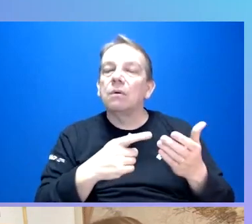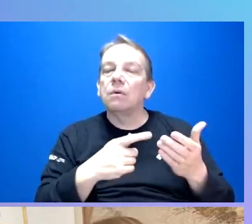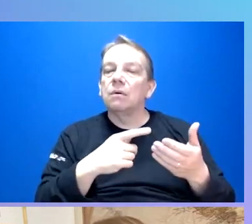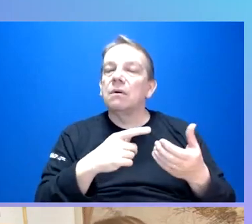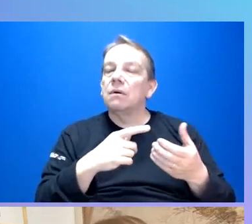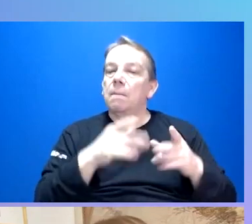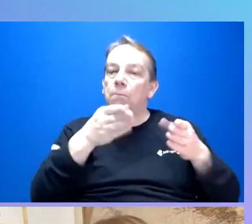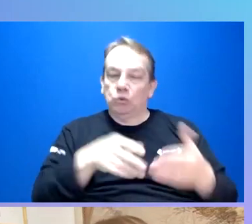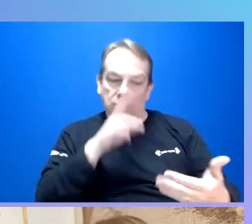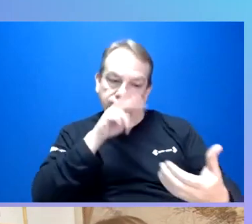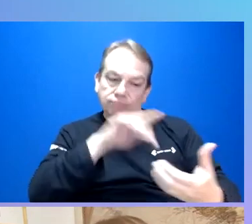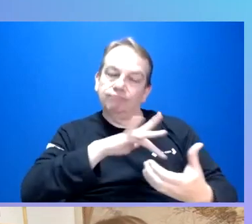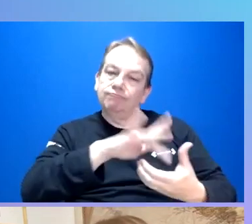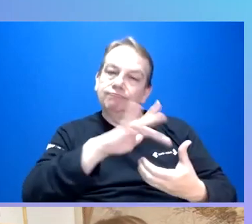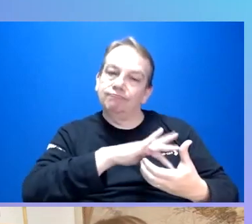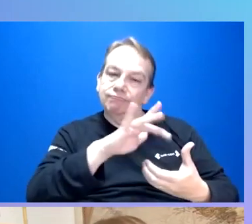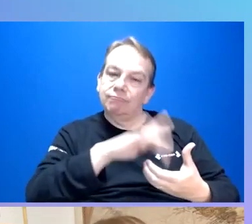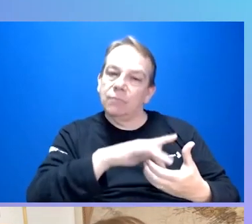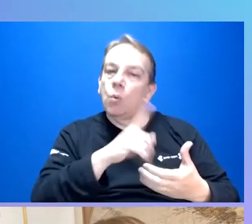page.